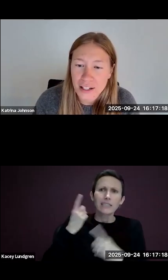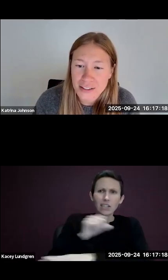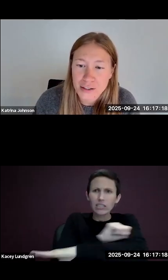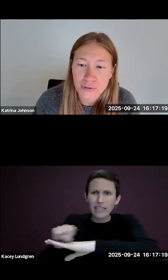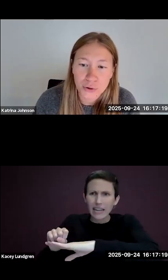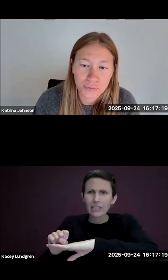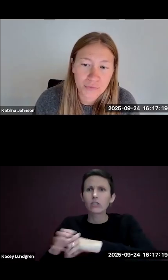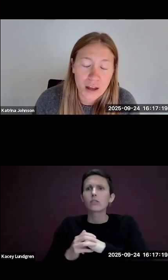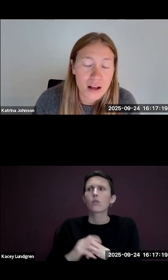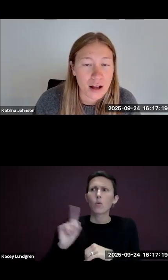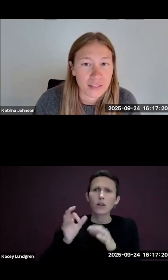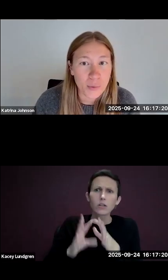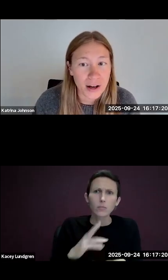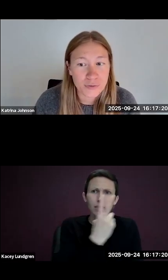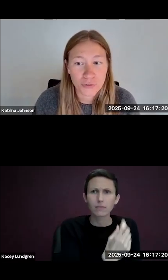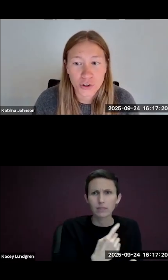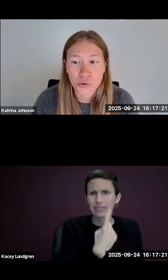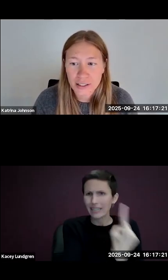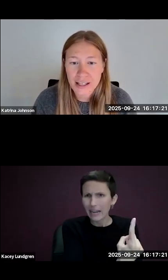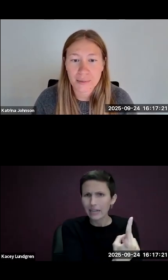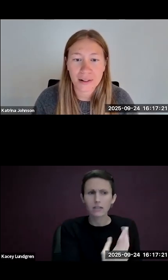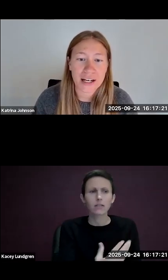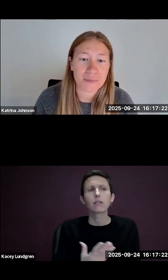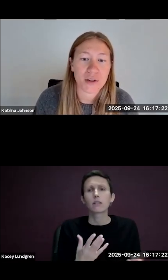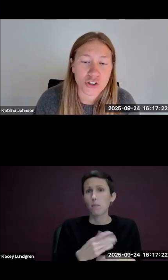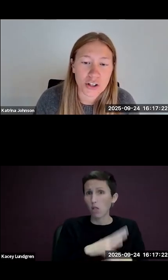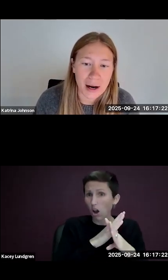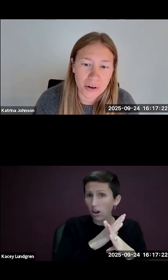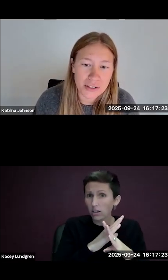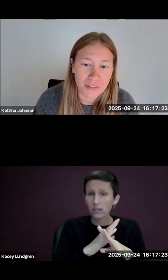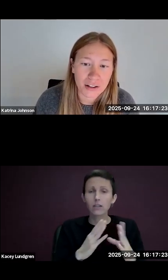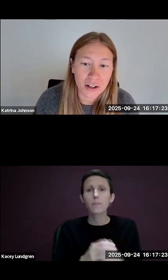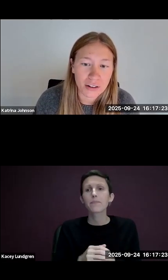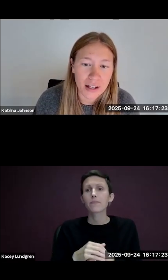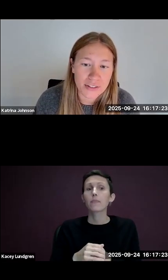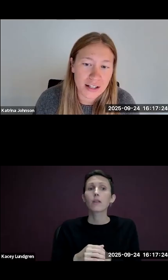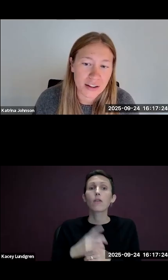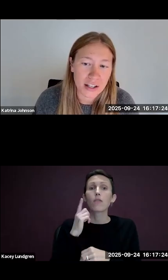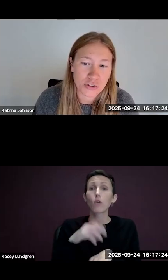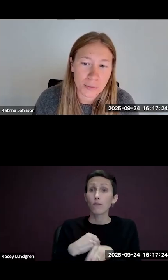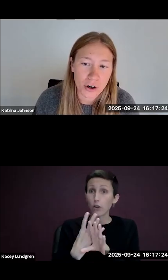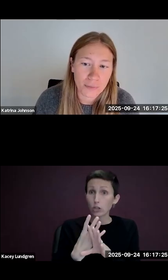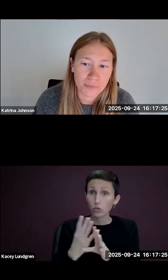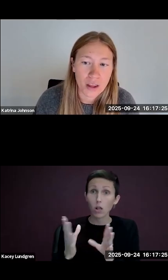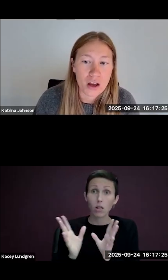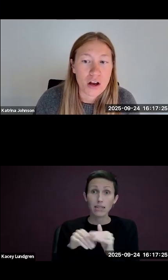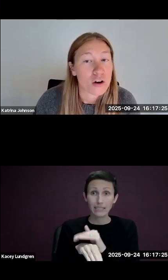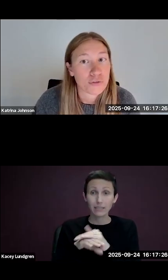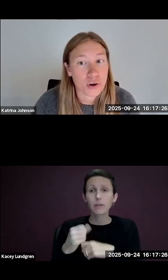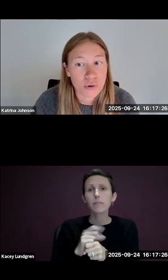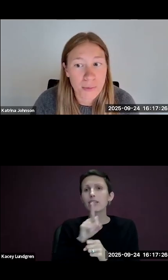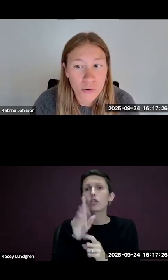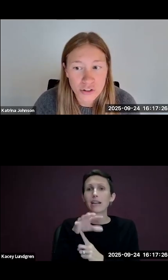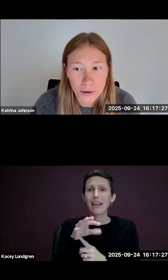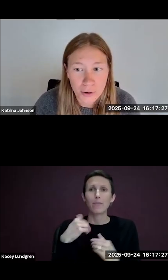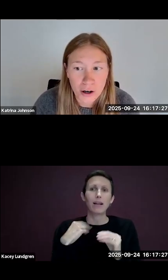from the audience's view. Likewise, for virtual accessibility, ensure cameras have a clear line of sight to the interpreter.